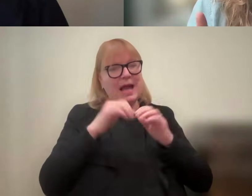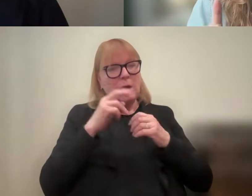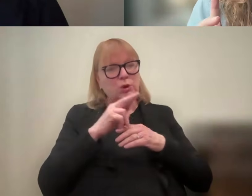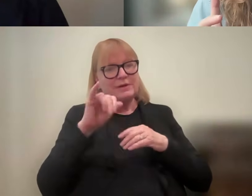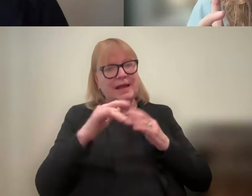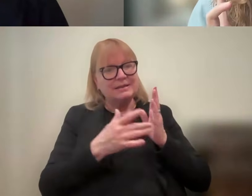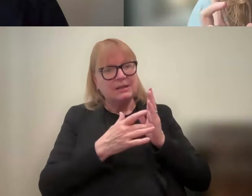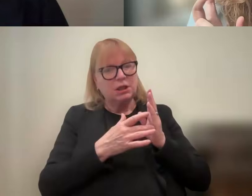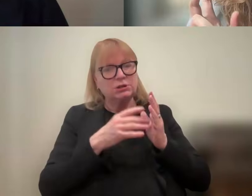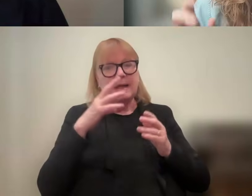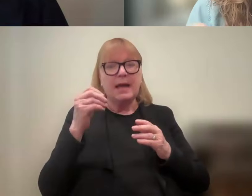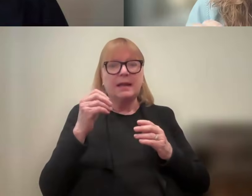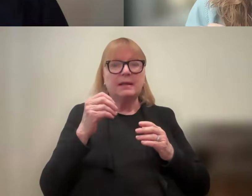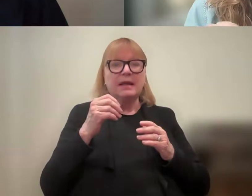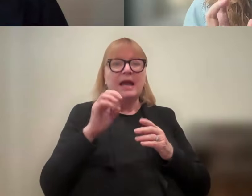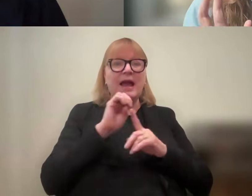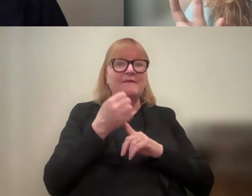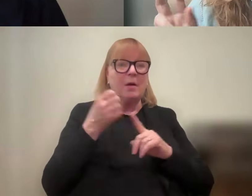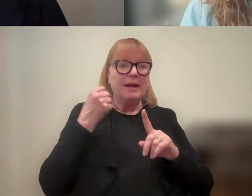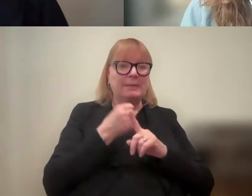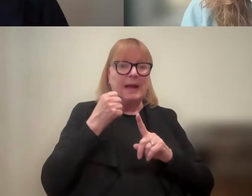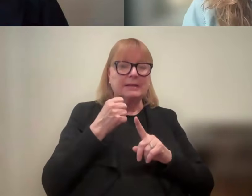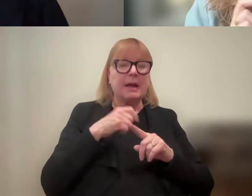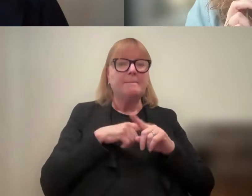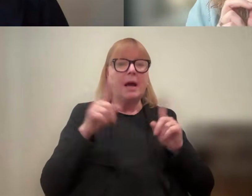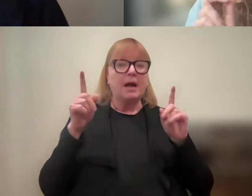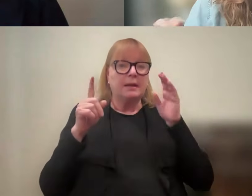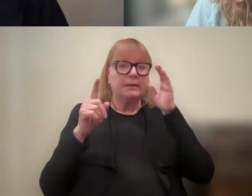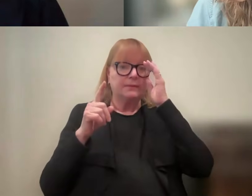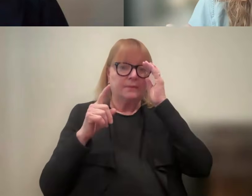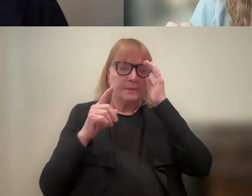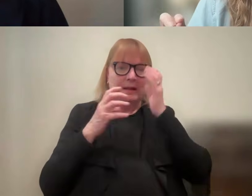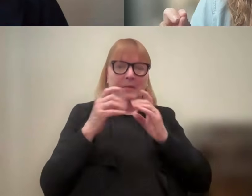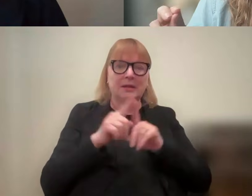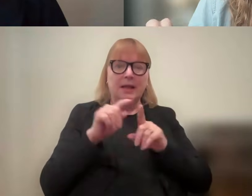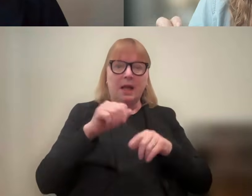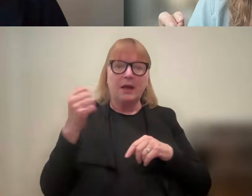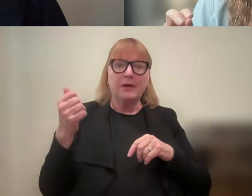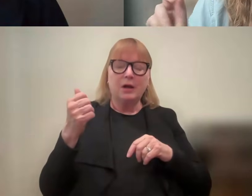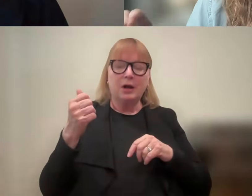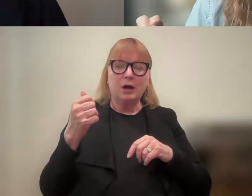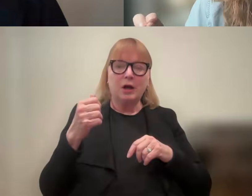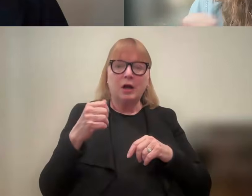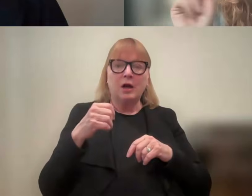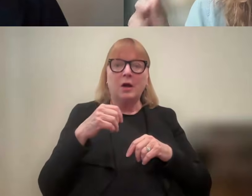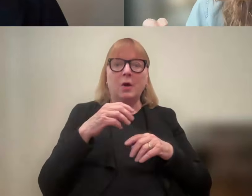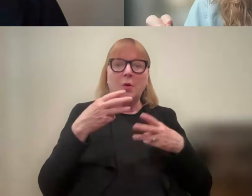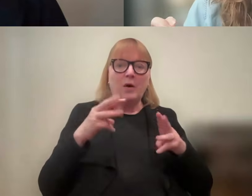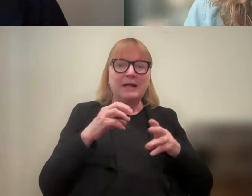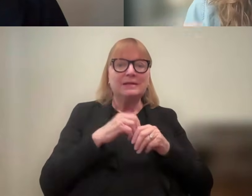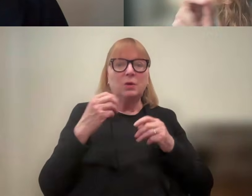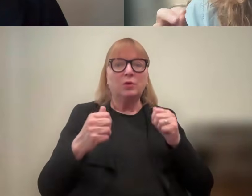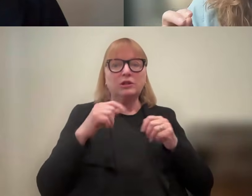this technology and the environmental impact. However, much like other forms of the ways in which